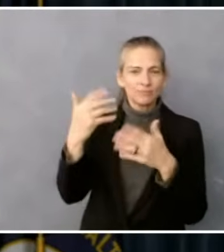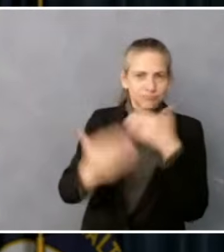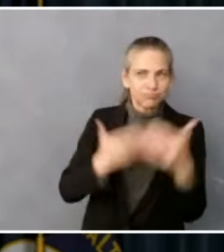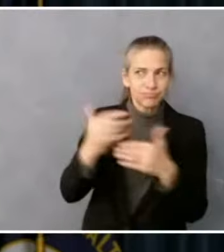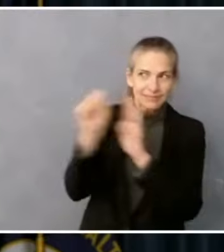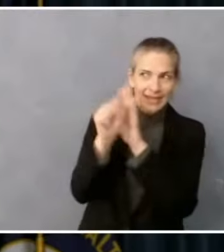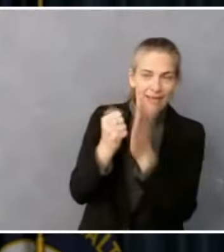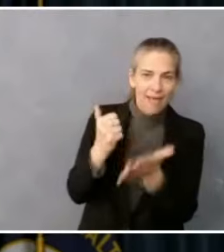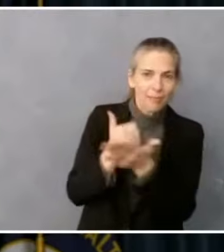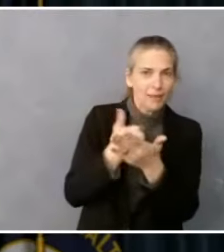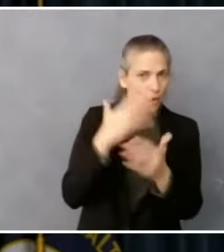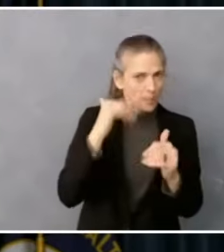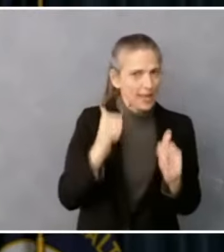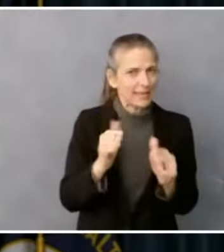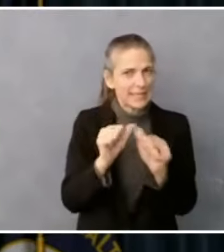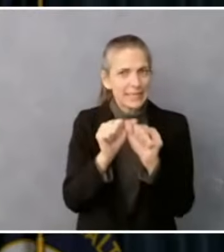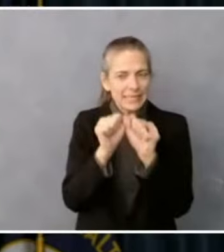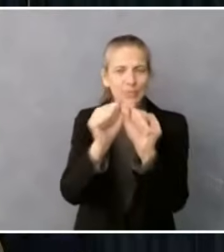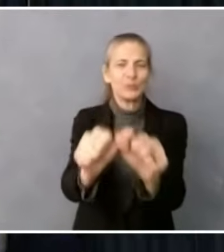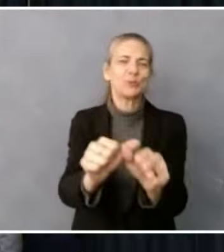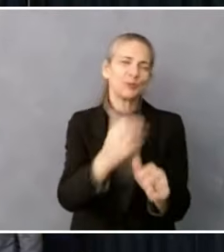that up. Thank you.